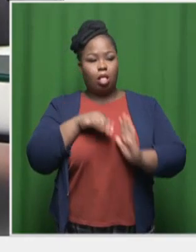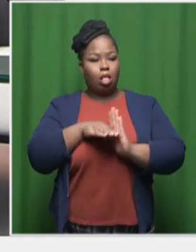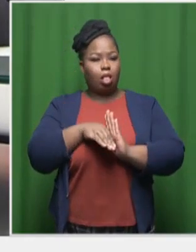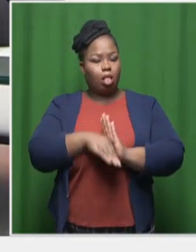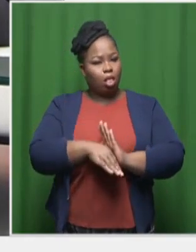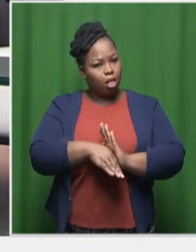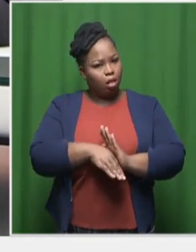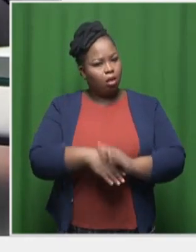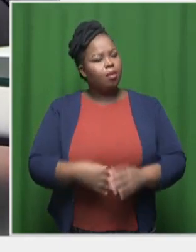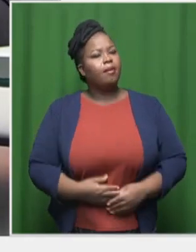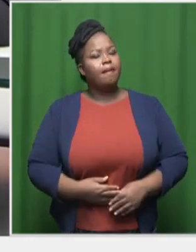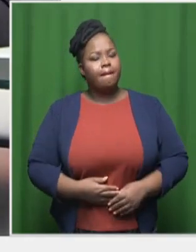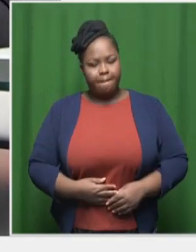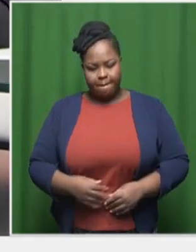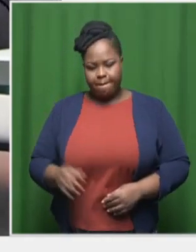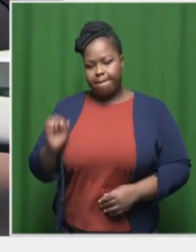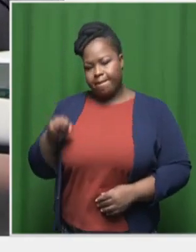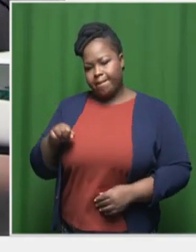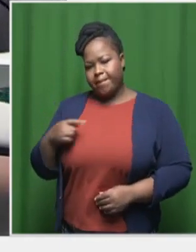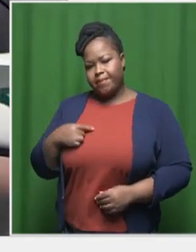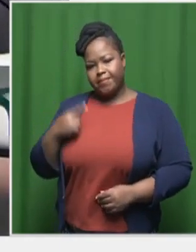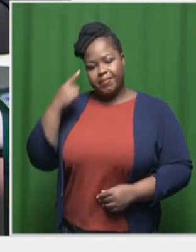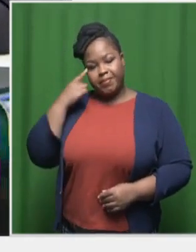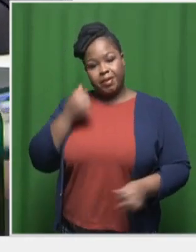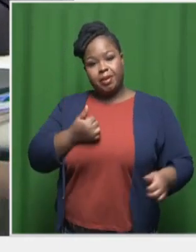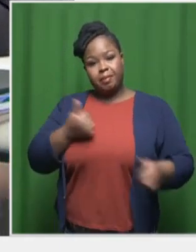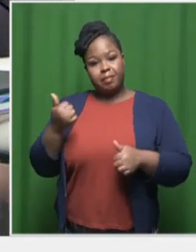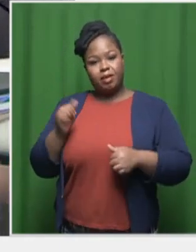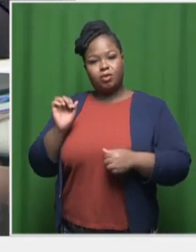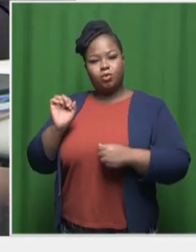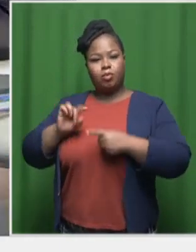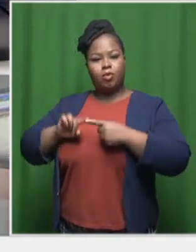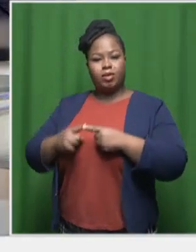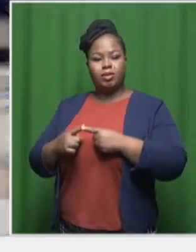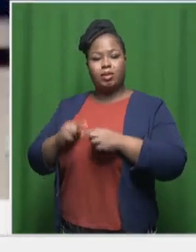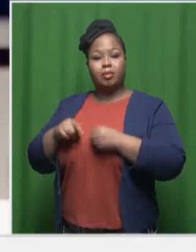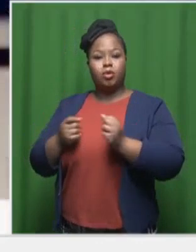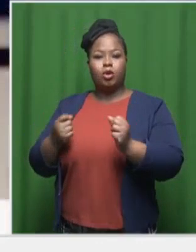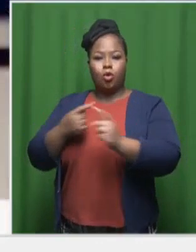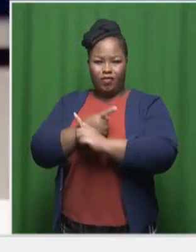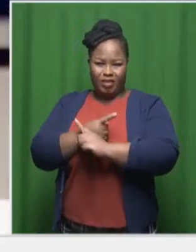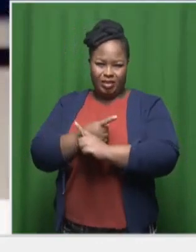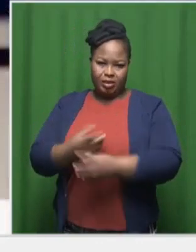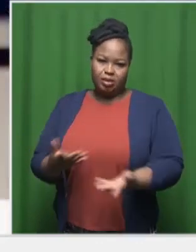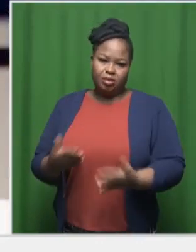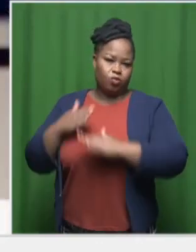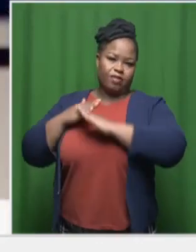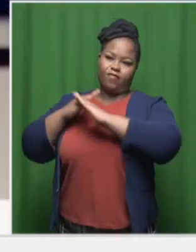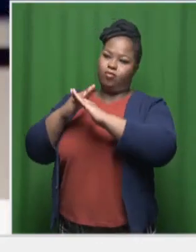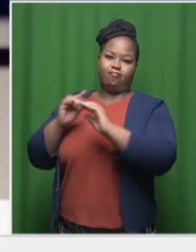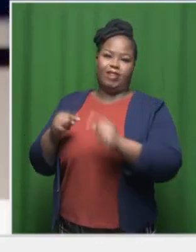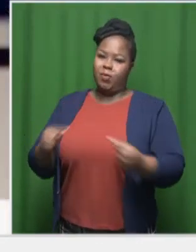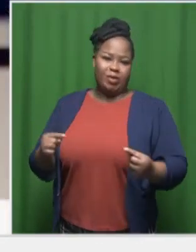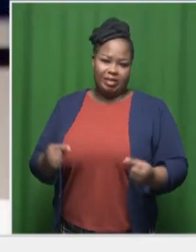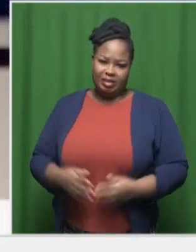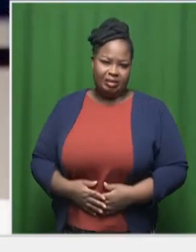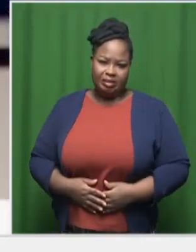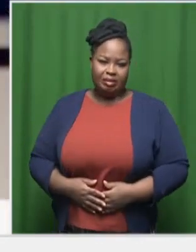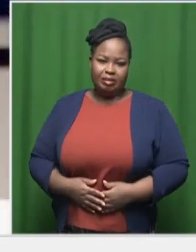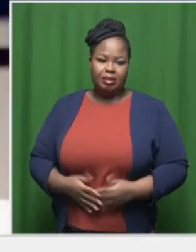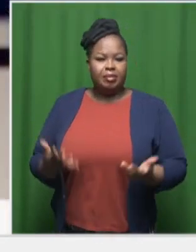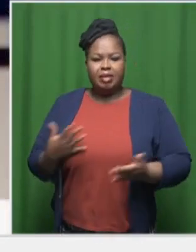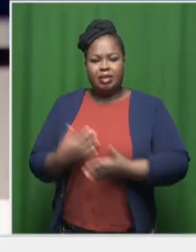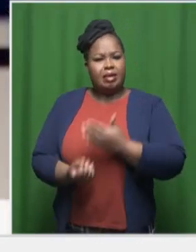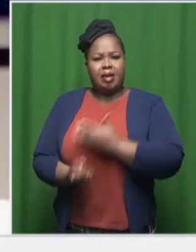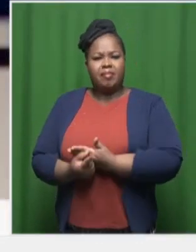lagging. Yeah, I think back to your point about conflicts, you know, conflicts are inevitable. In fact, I dare say, you